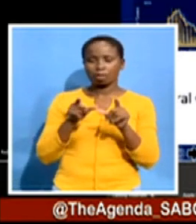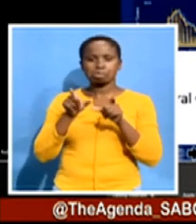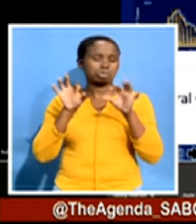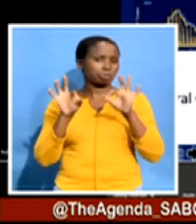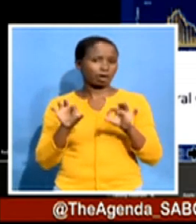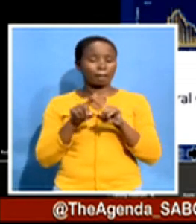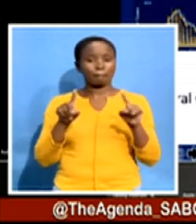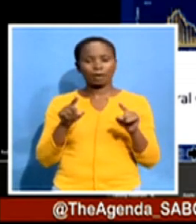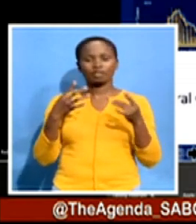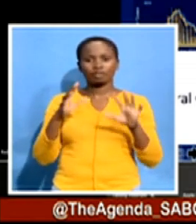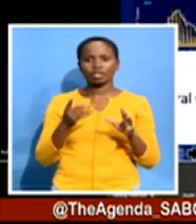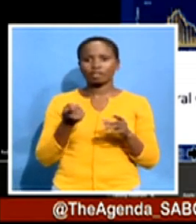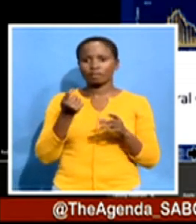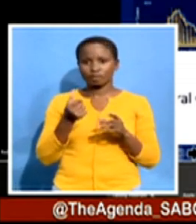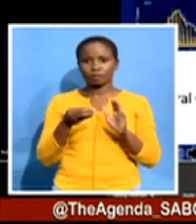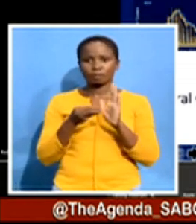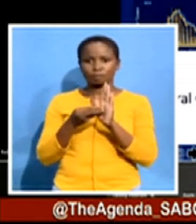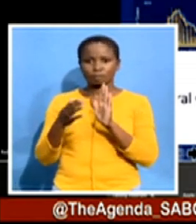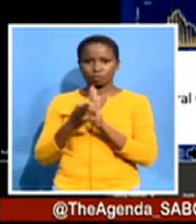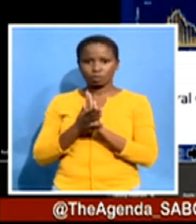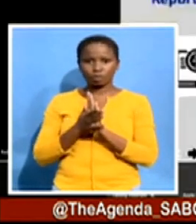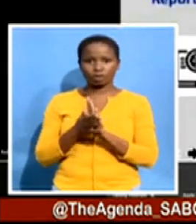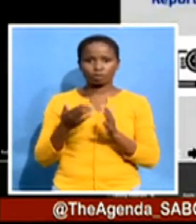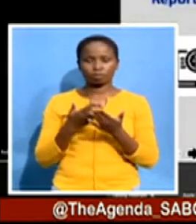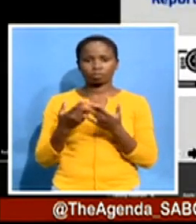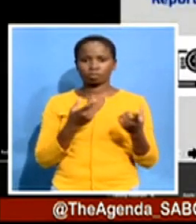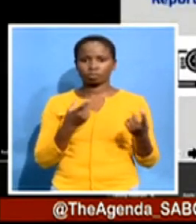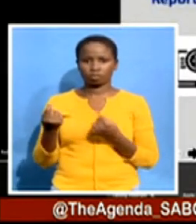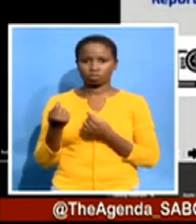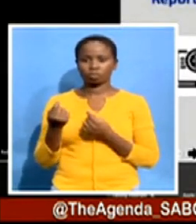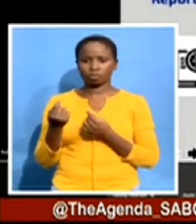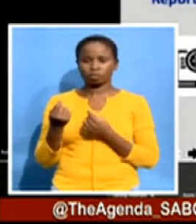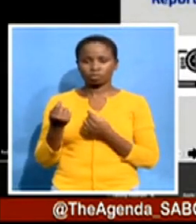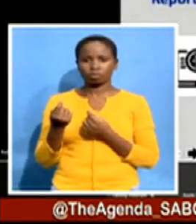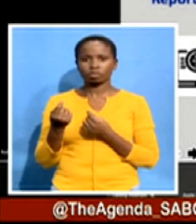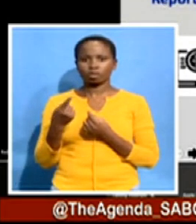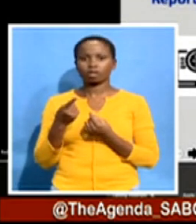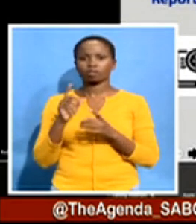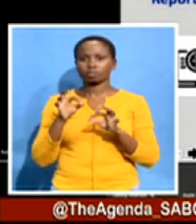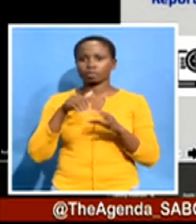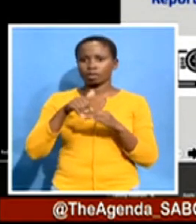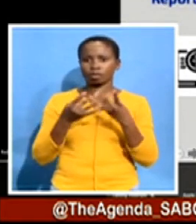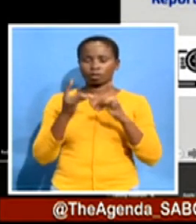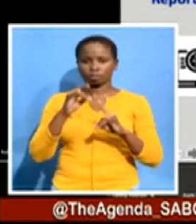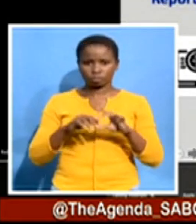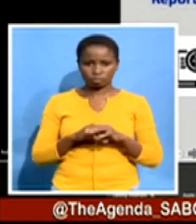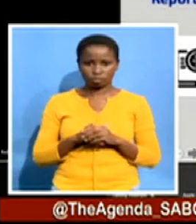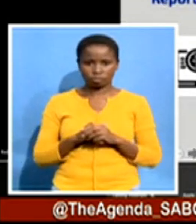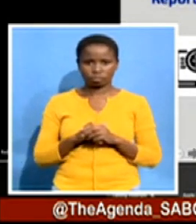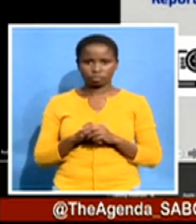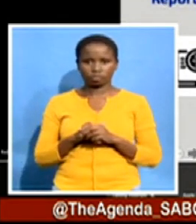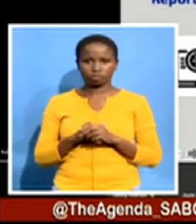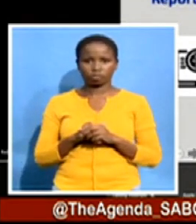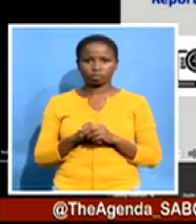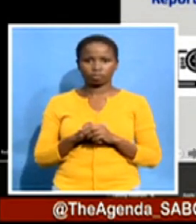town of Stellenbosch related to students in the town. If you look at our surveillance huddle report, this is what we